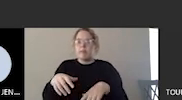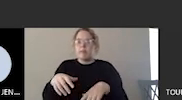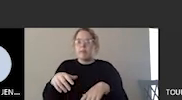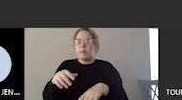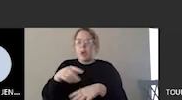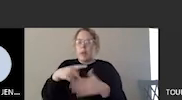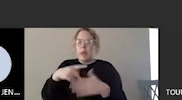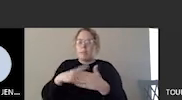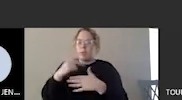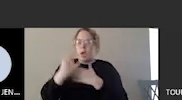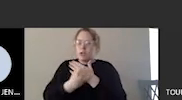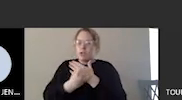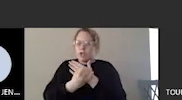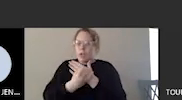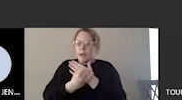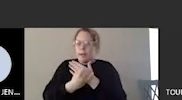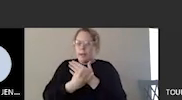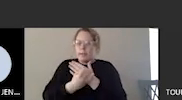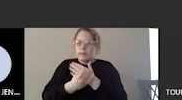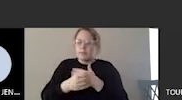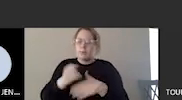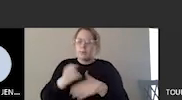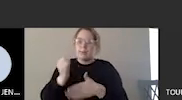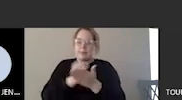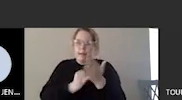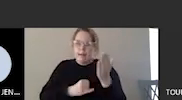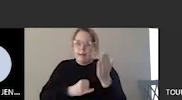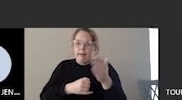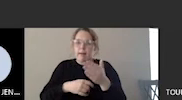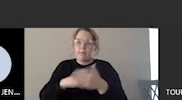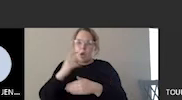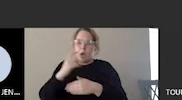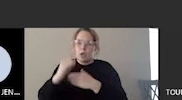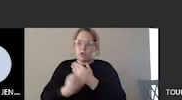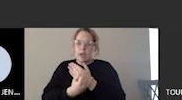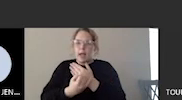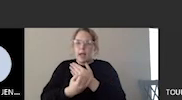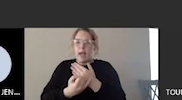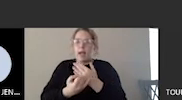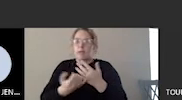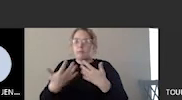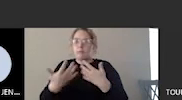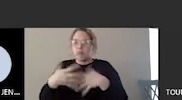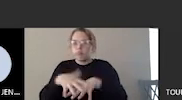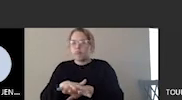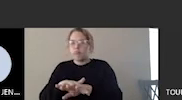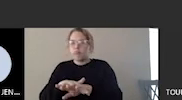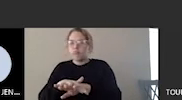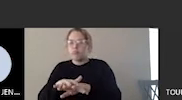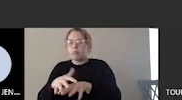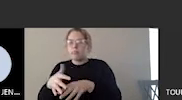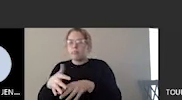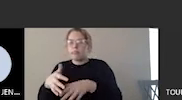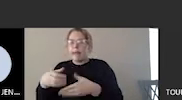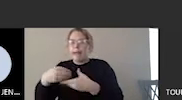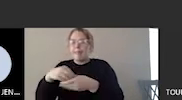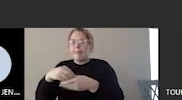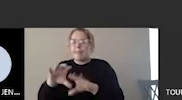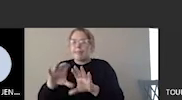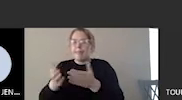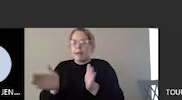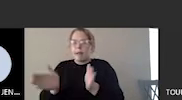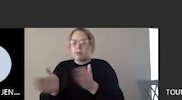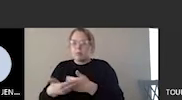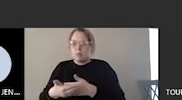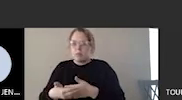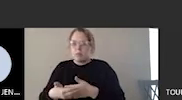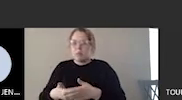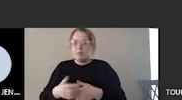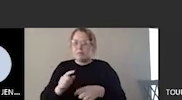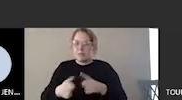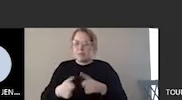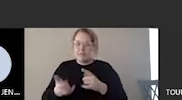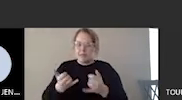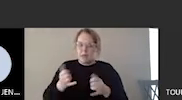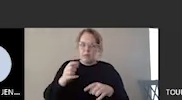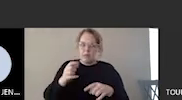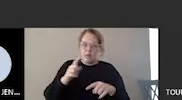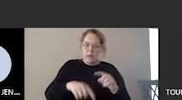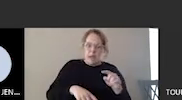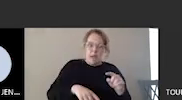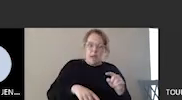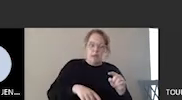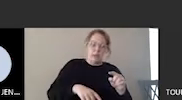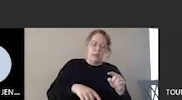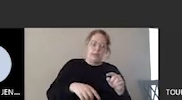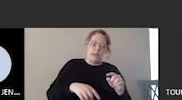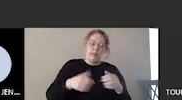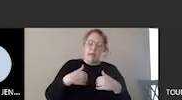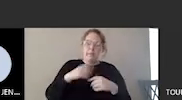project in a class or an assignment. And of course, now we can't have the students all in there in a clump, touching all the